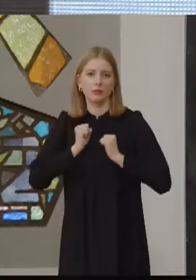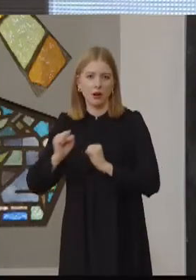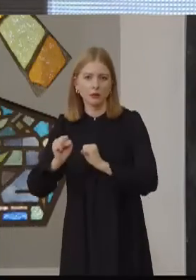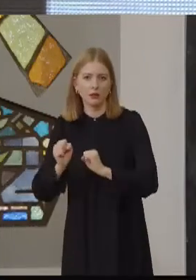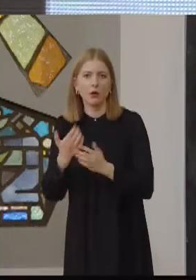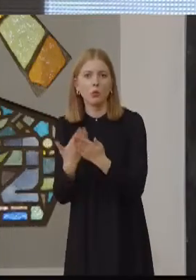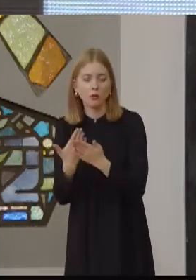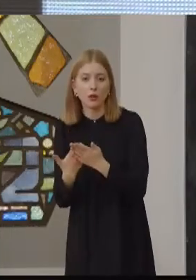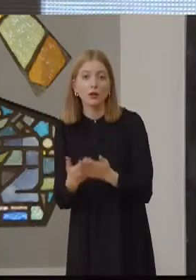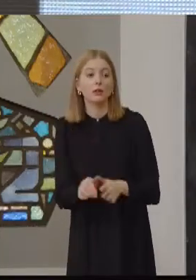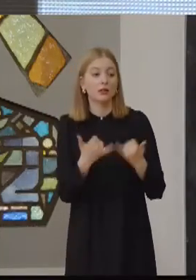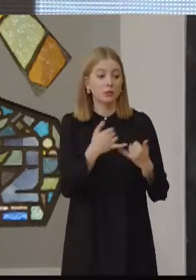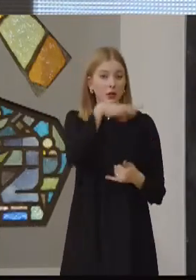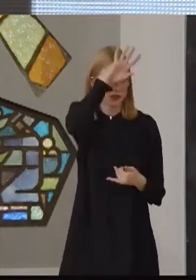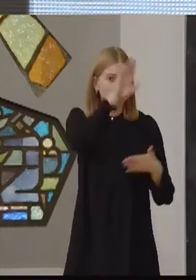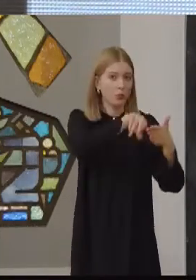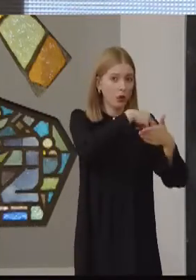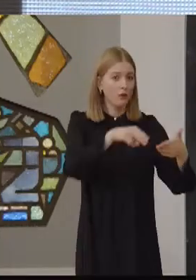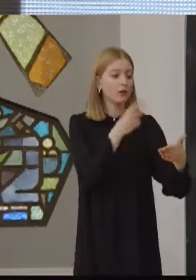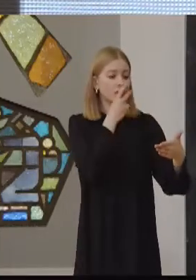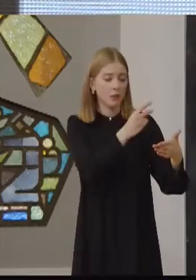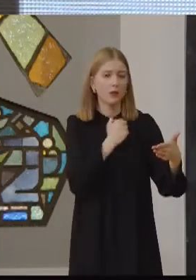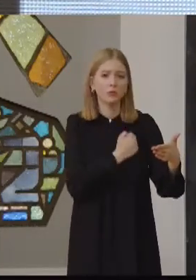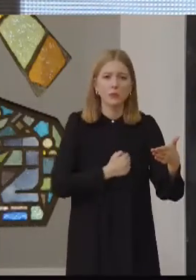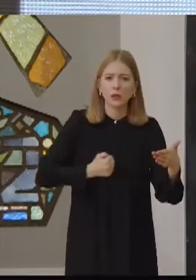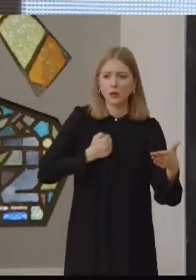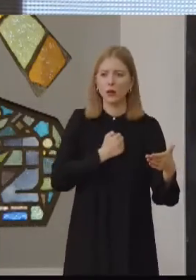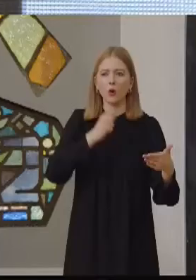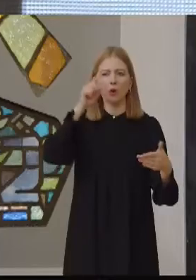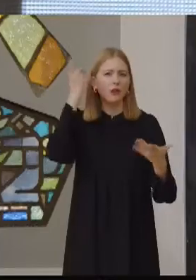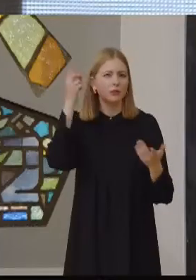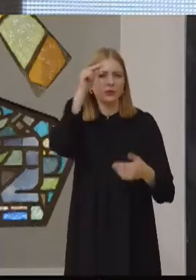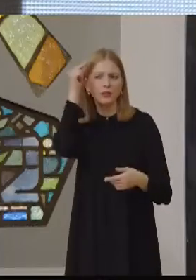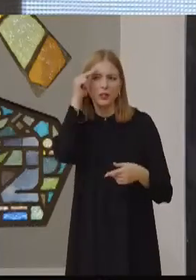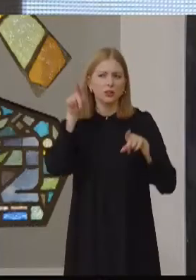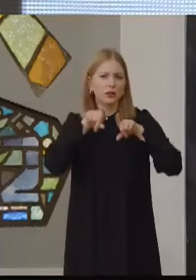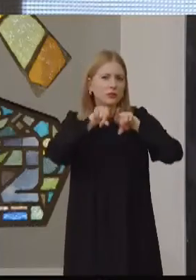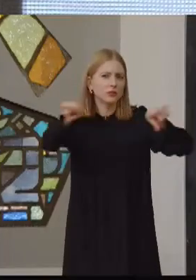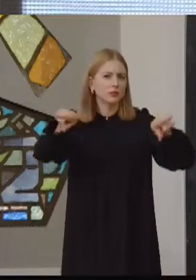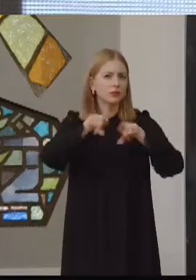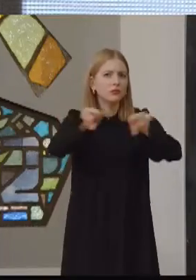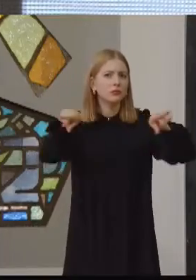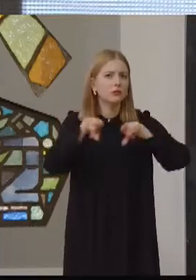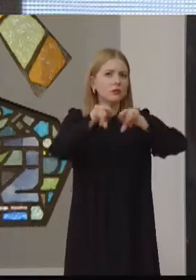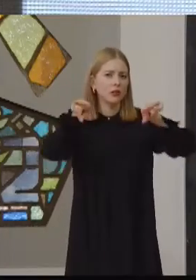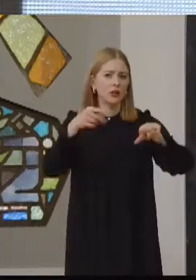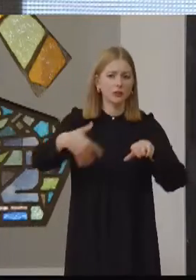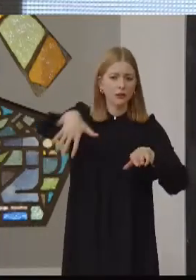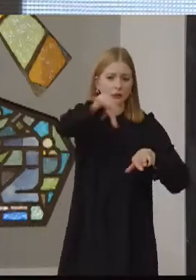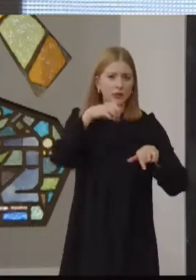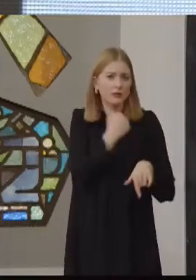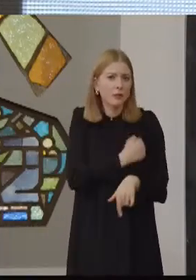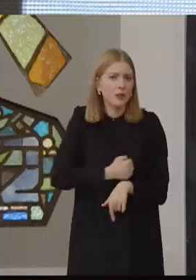convention is related to fears that have been intentionally or